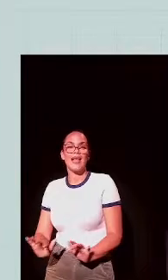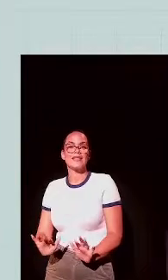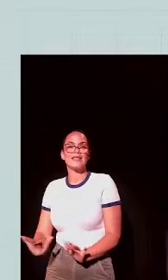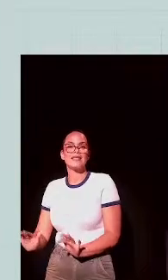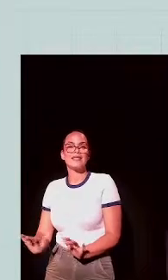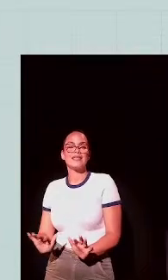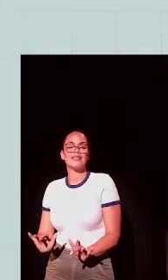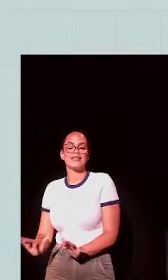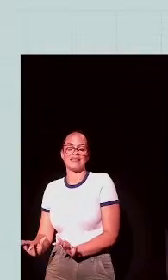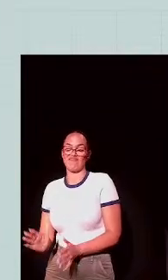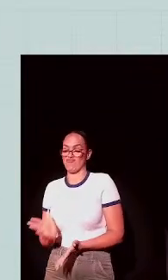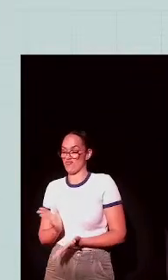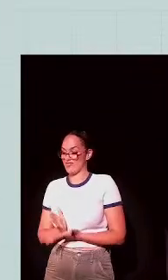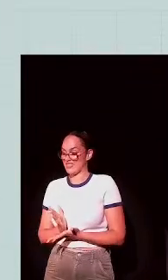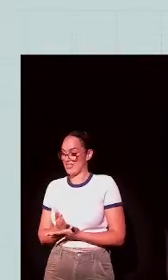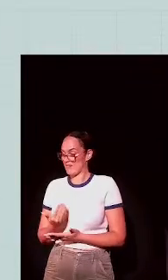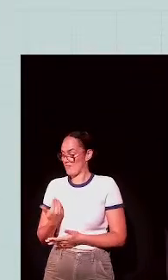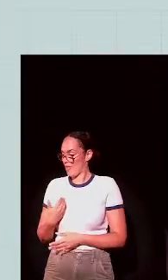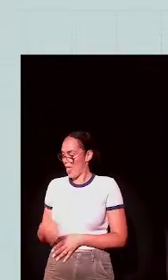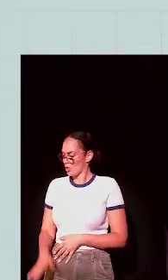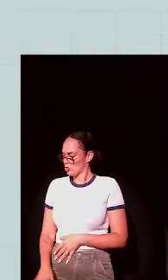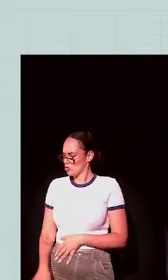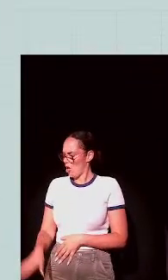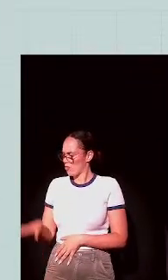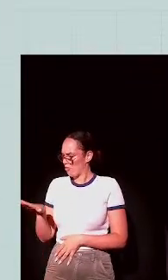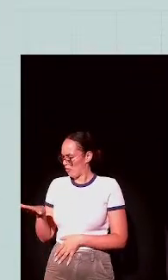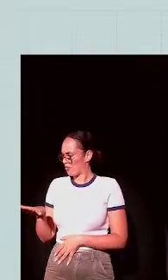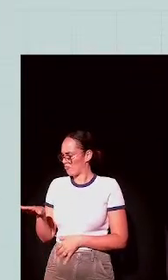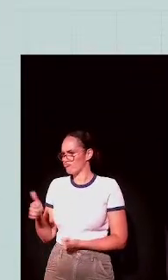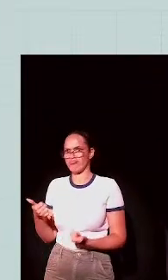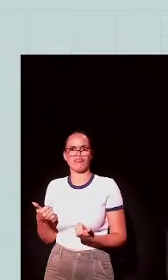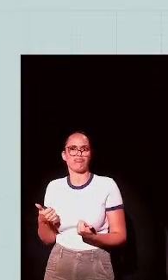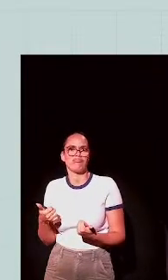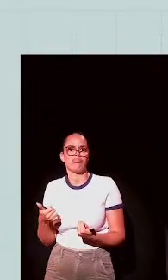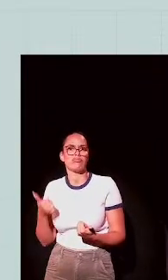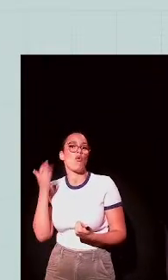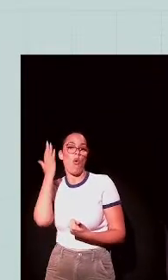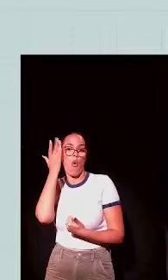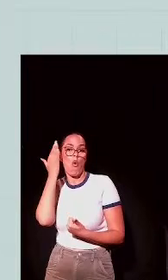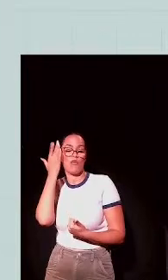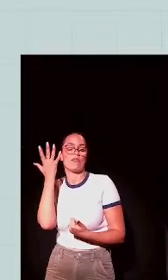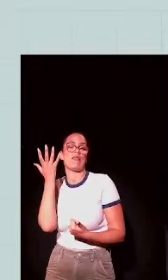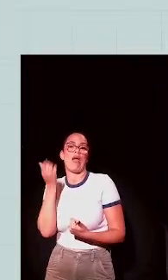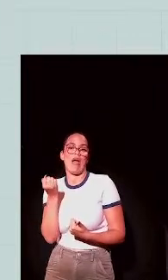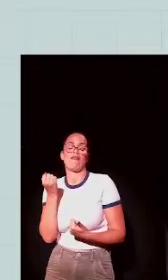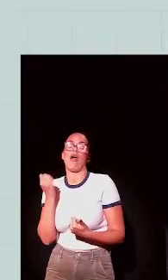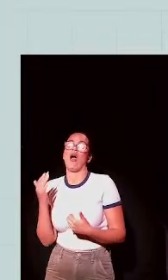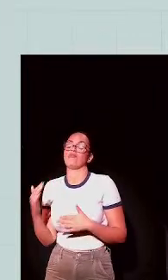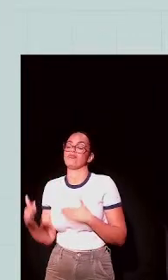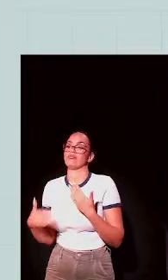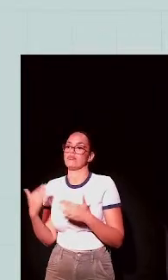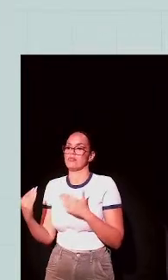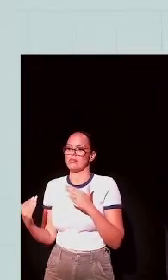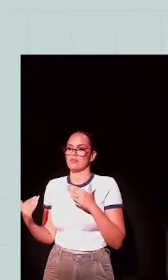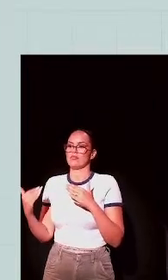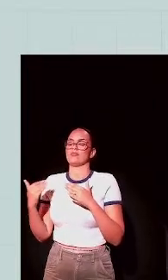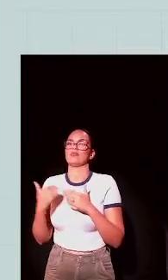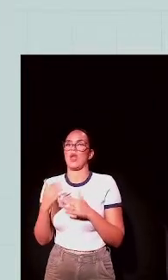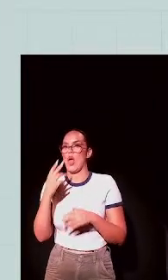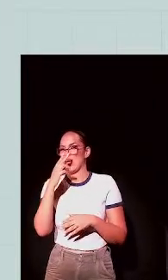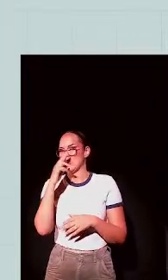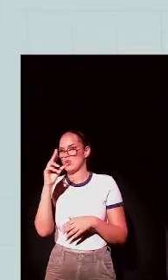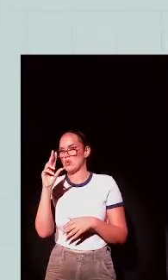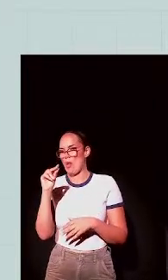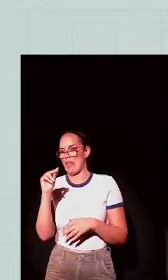And childhood was, even though I had autism, great until about the age of 12 when I had to go to